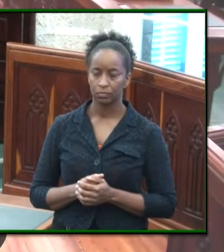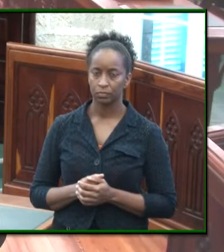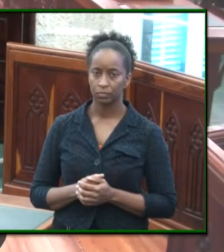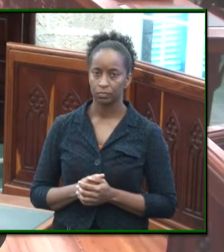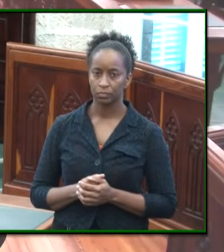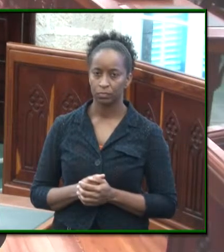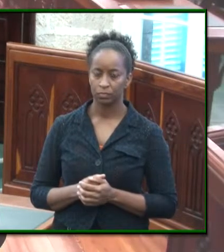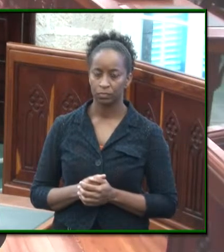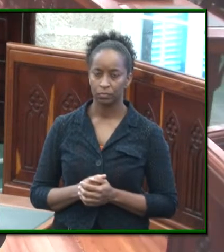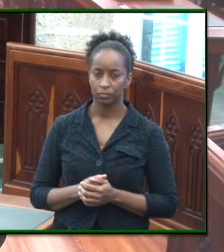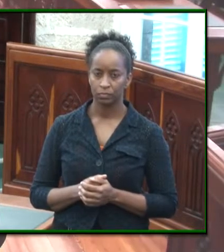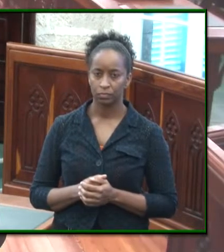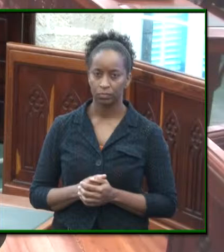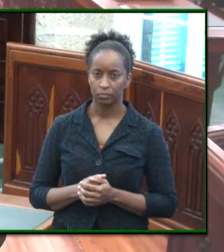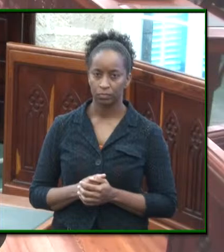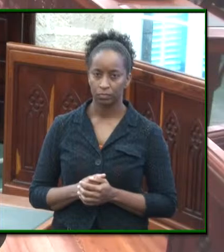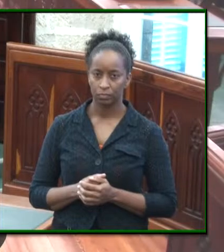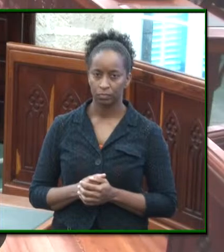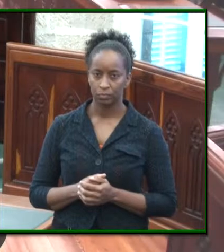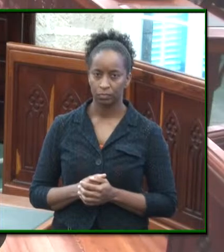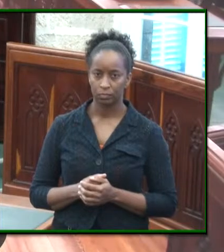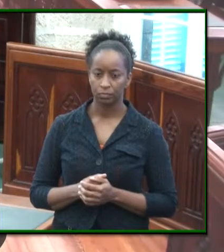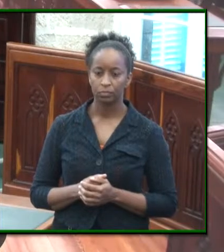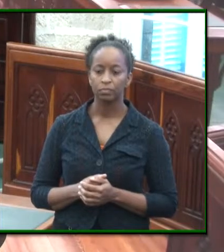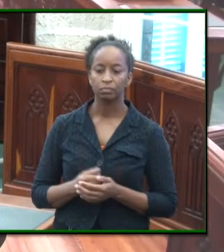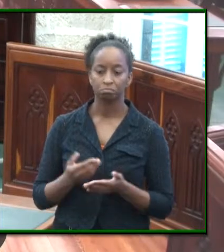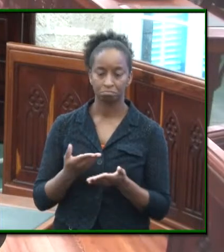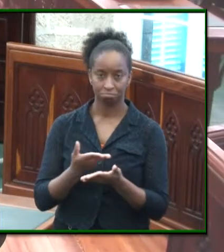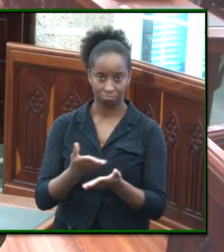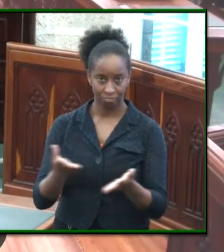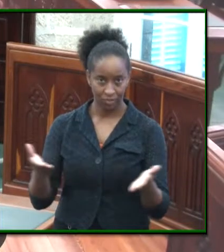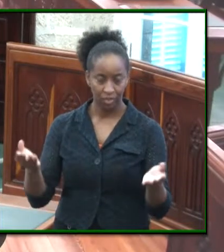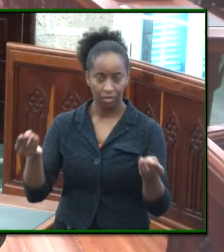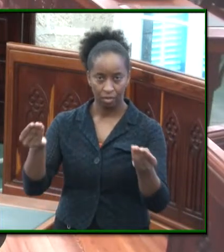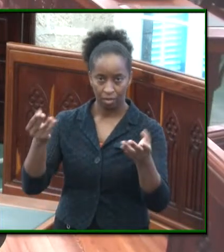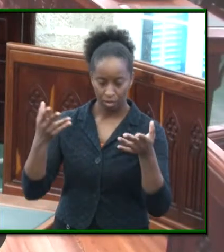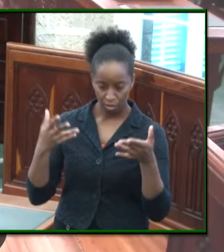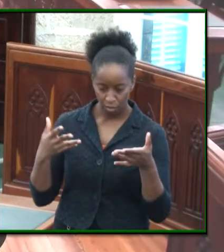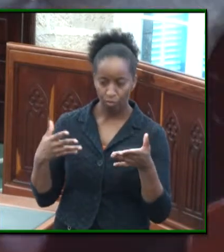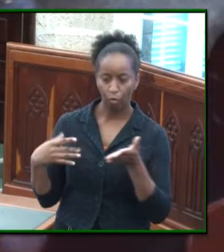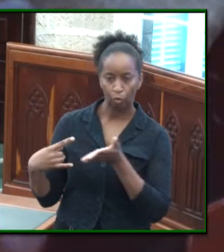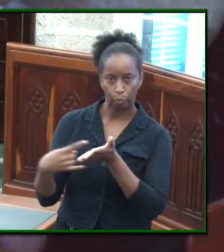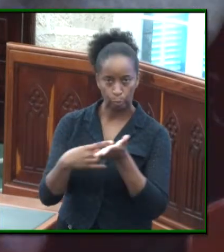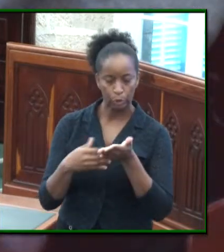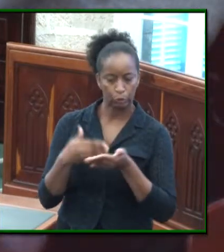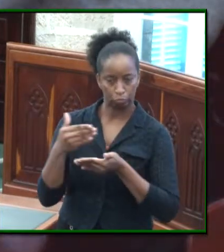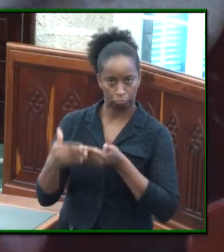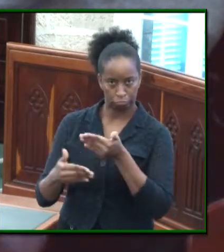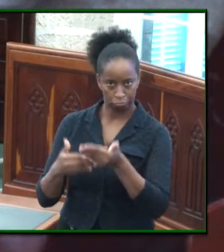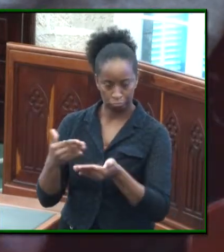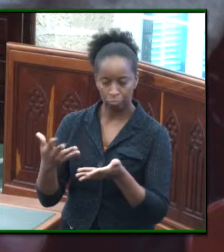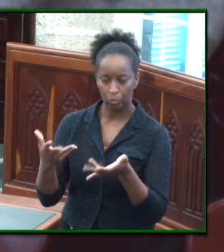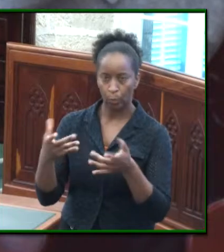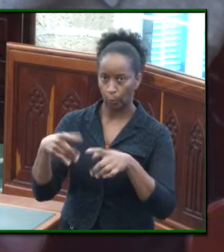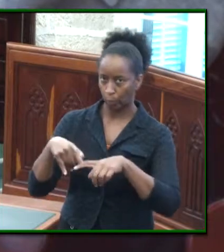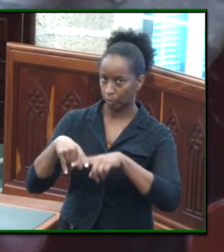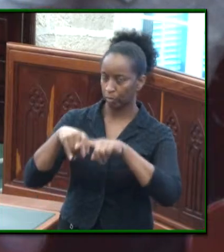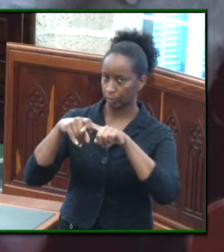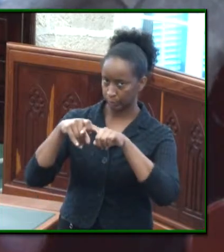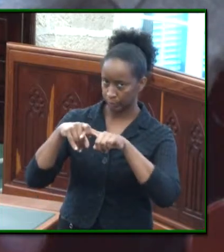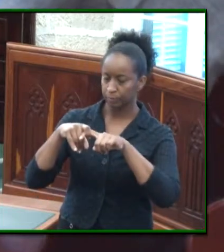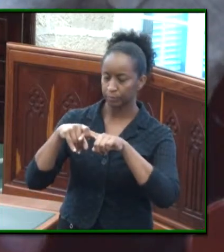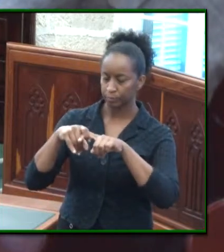Committees have reported progress and request leave to sit again. Honourable Leader, Government Business. Thank you, Mr. Speaker. I beg to move the suspension of the House